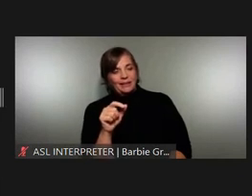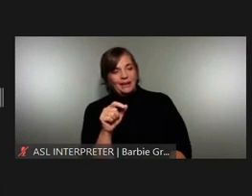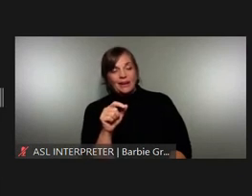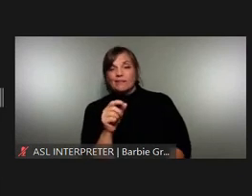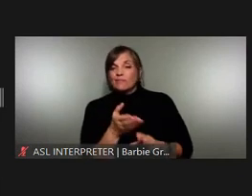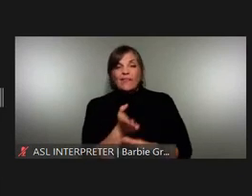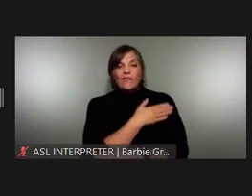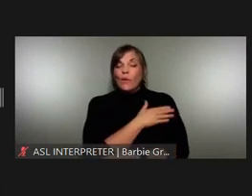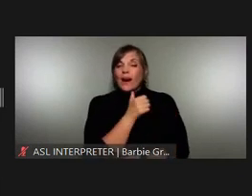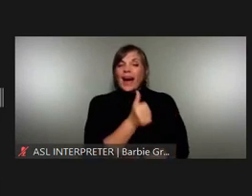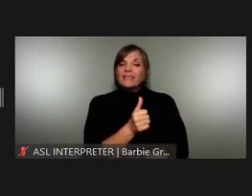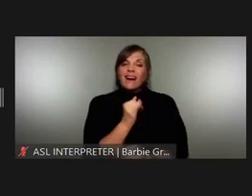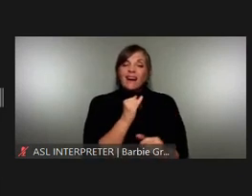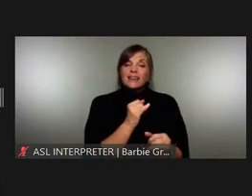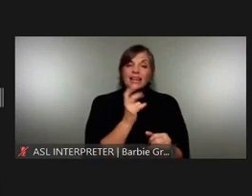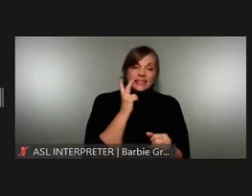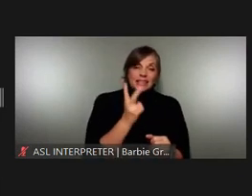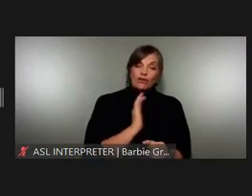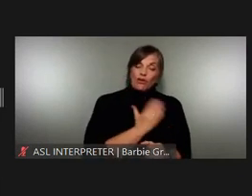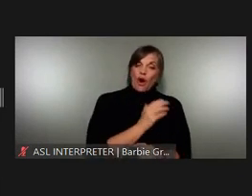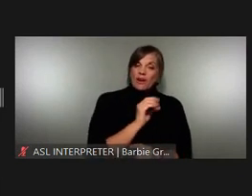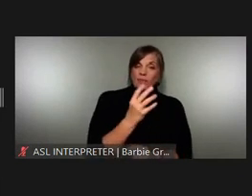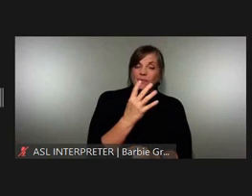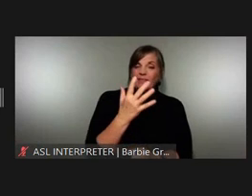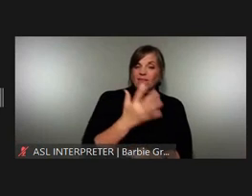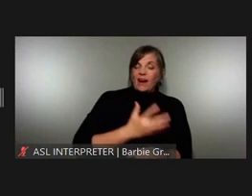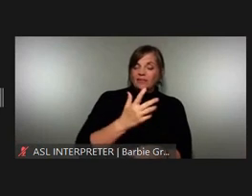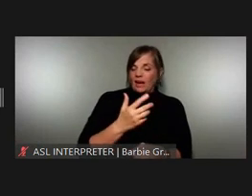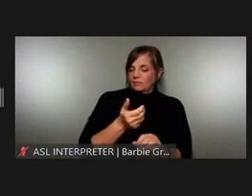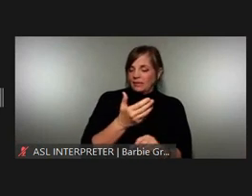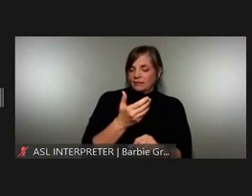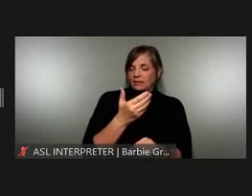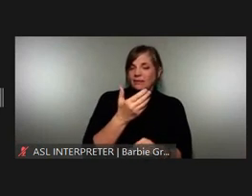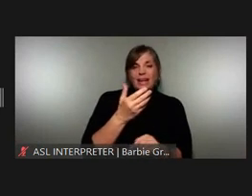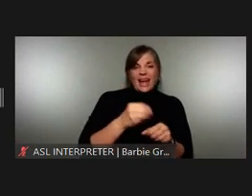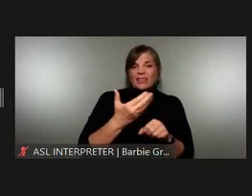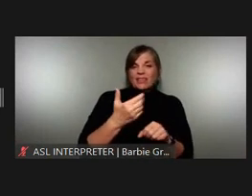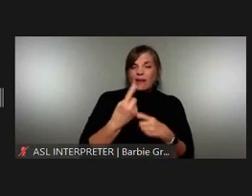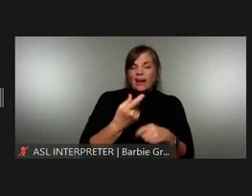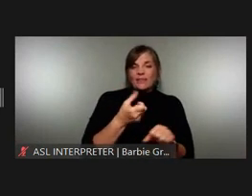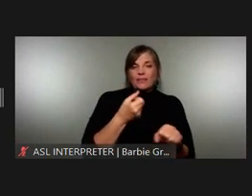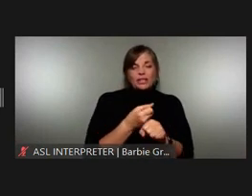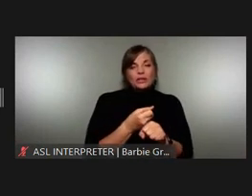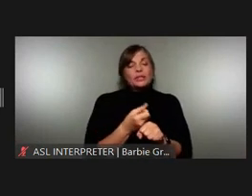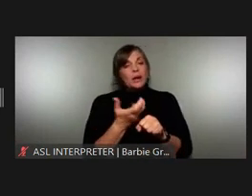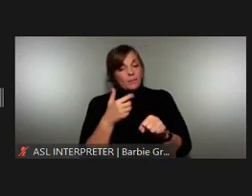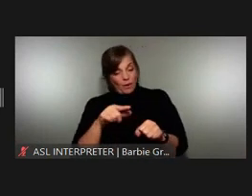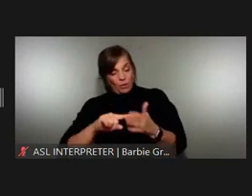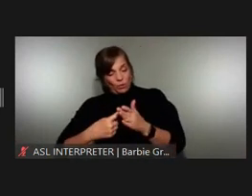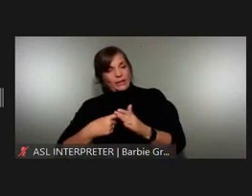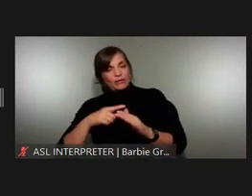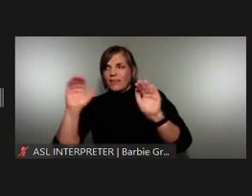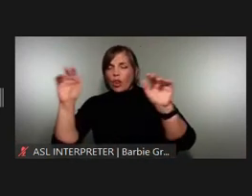the last 15 years. They were there 5 times a week with the things that we were announcing left and right, and worked to really put our